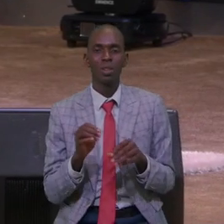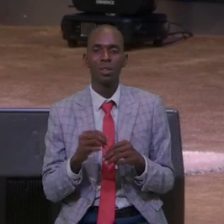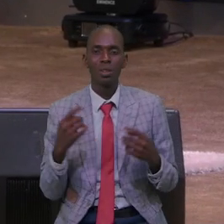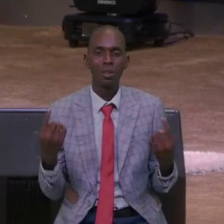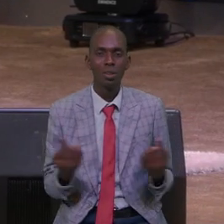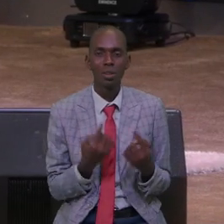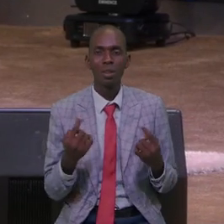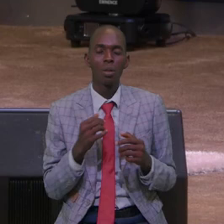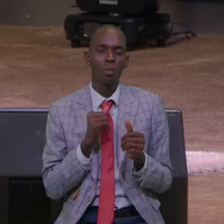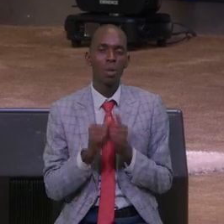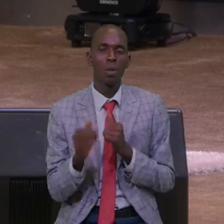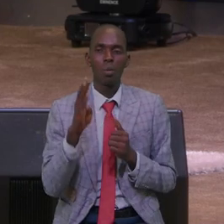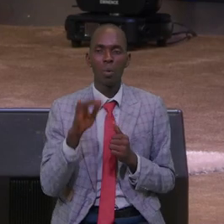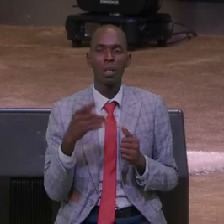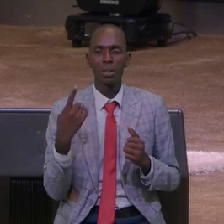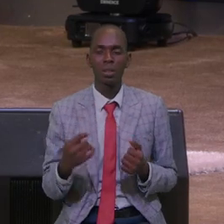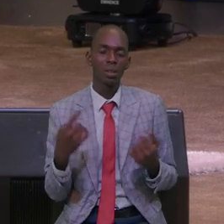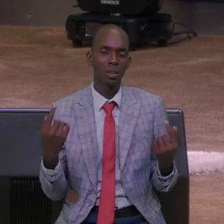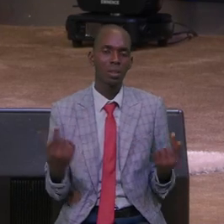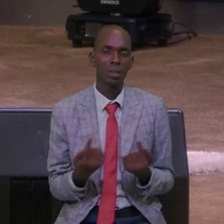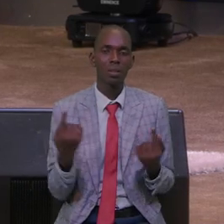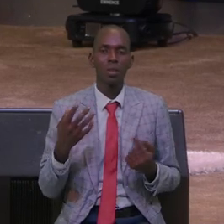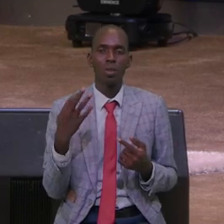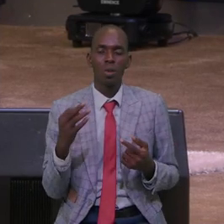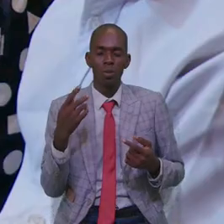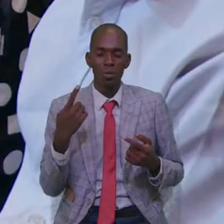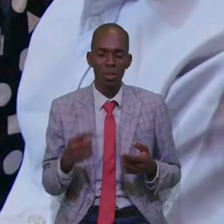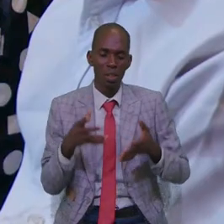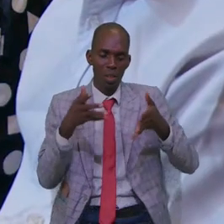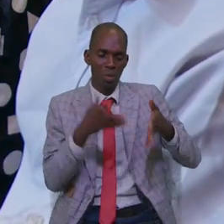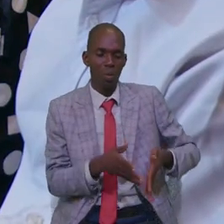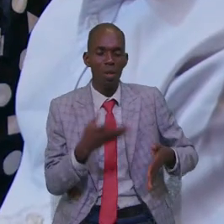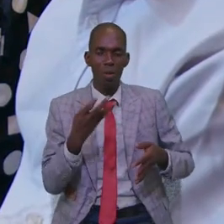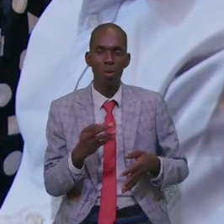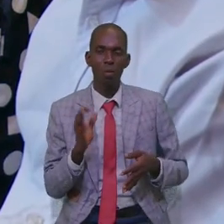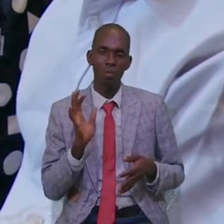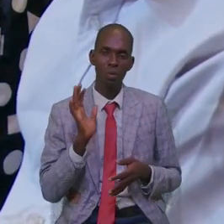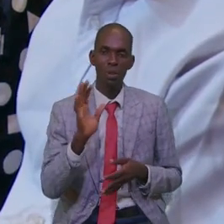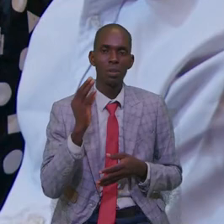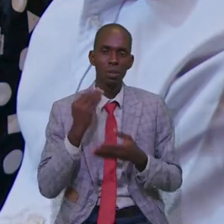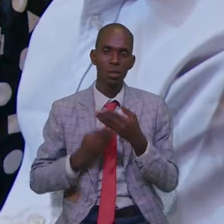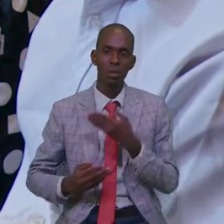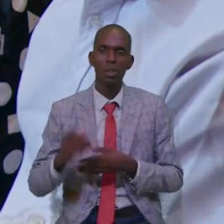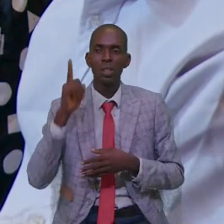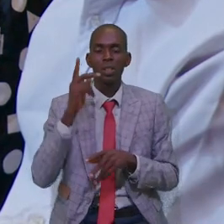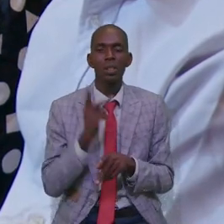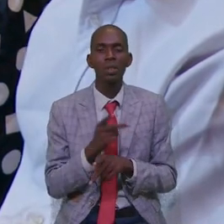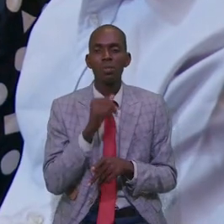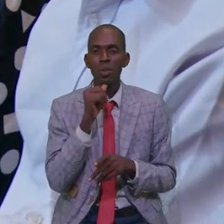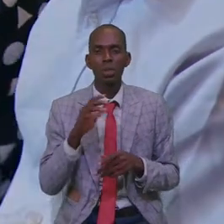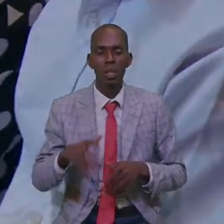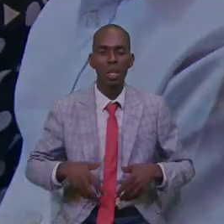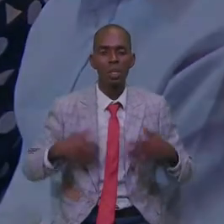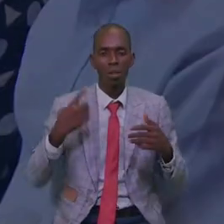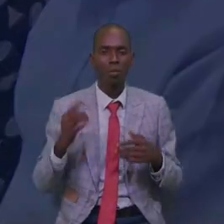the transgression of the remnant of his heritage? He retaineth not his anger forever